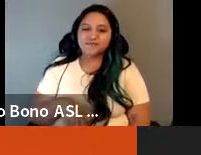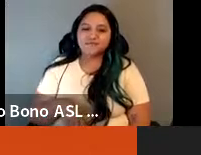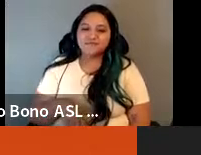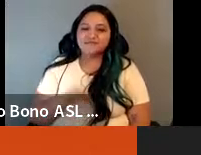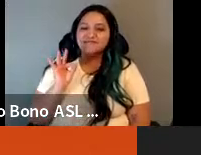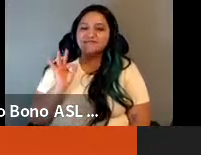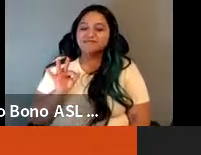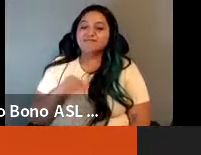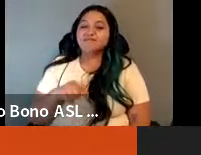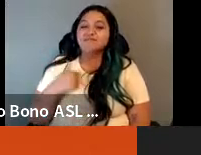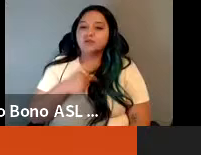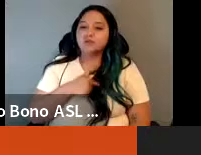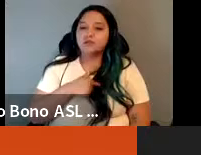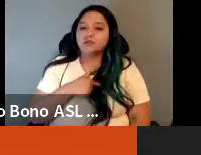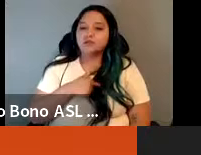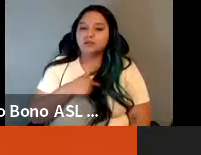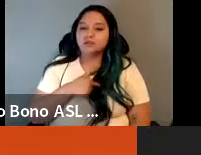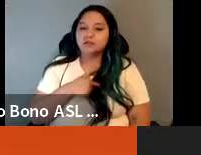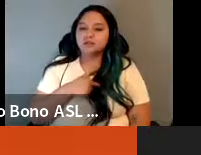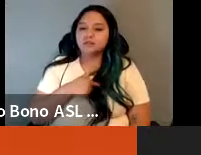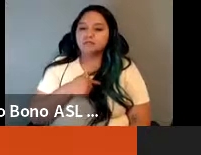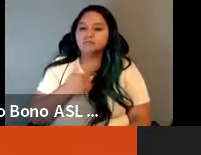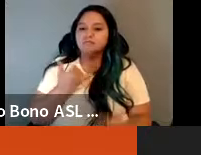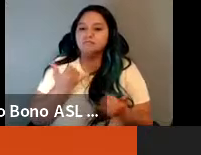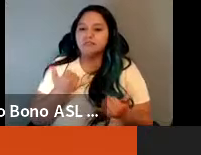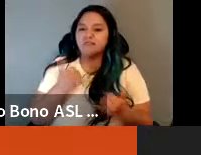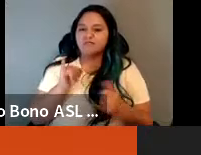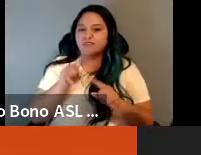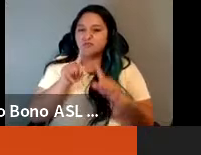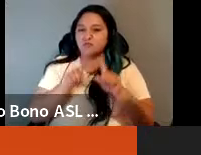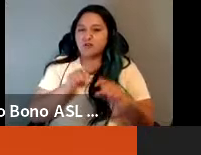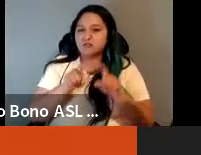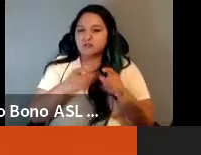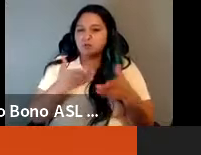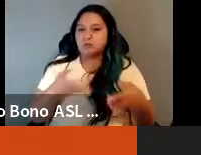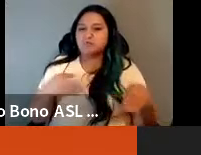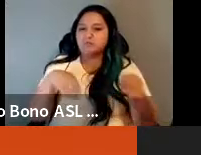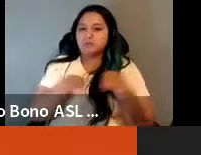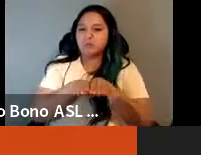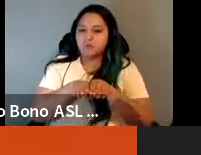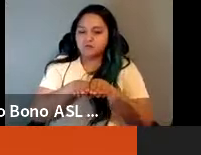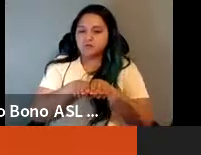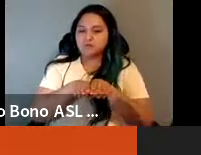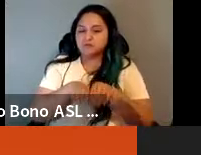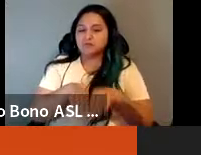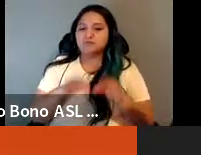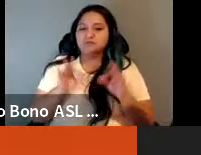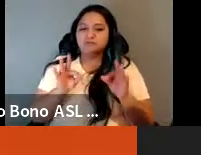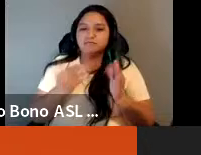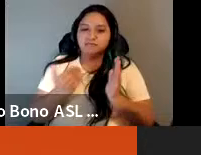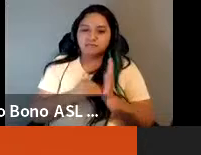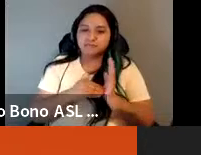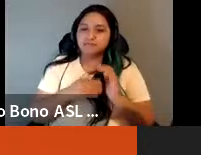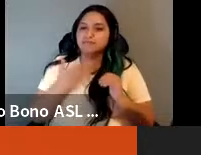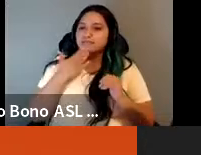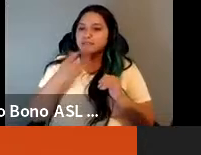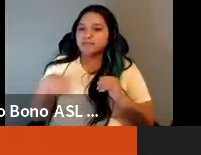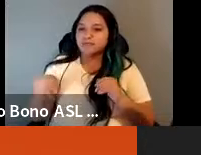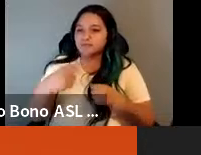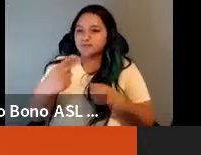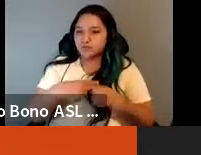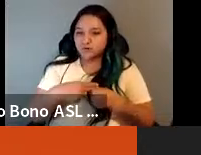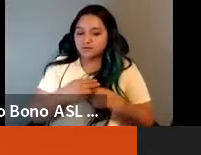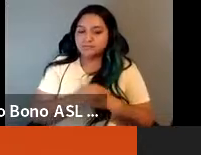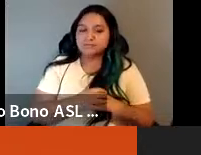we're going to close the polls now. Again, thank you all so much for joining us. And